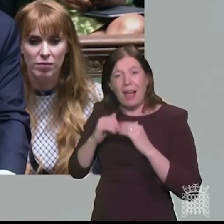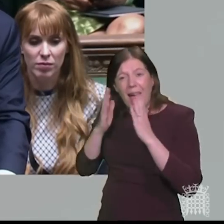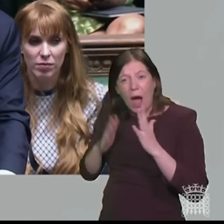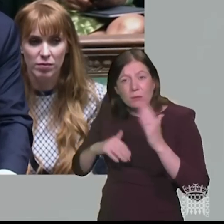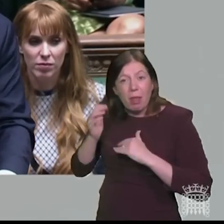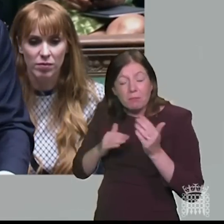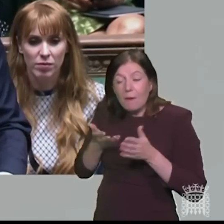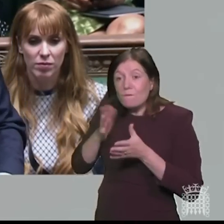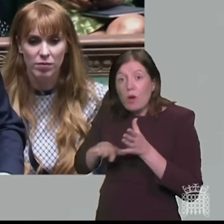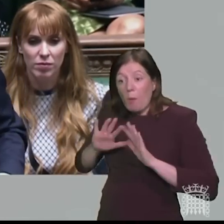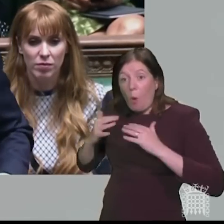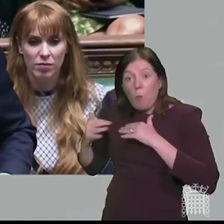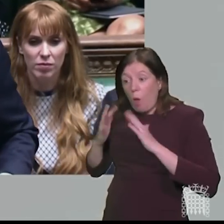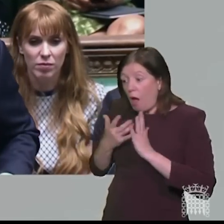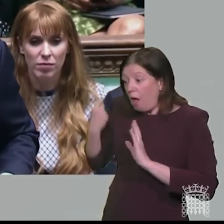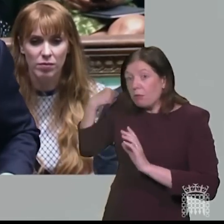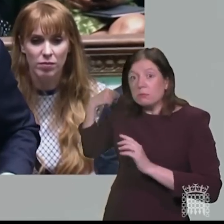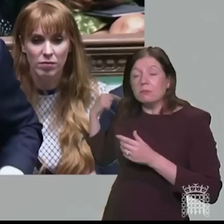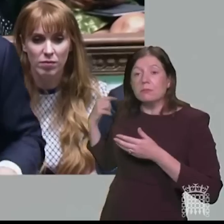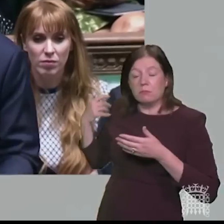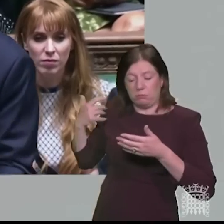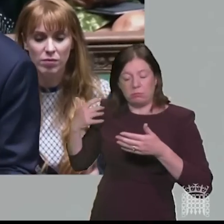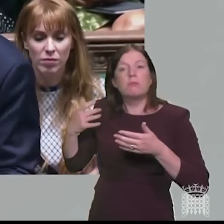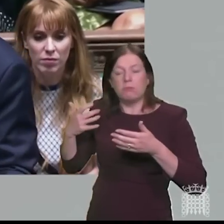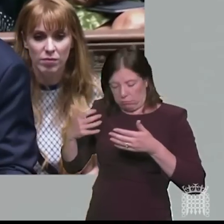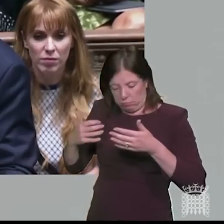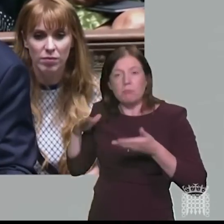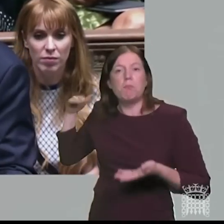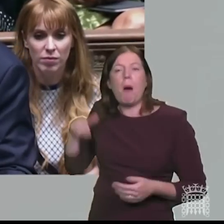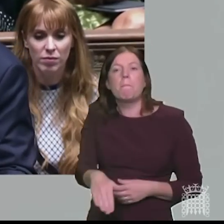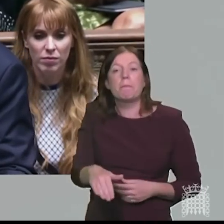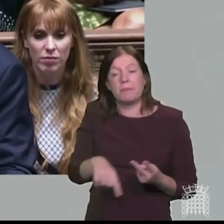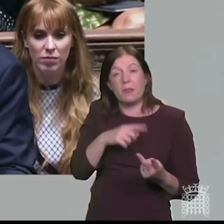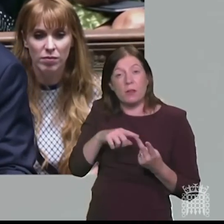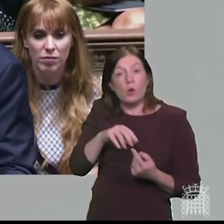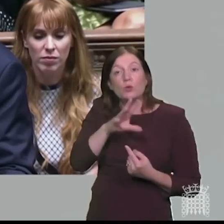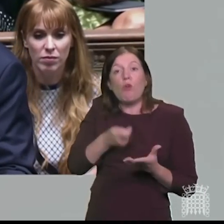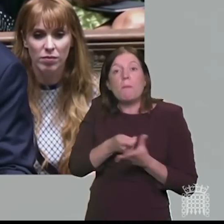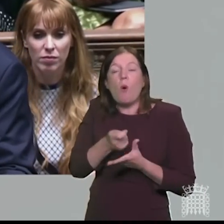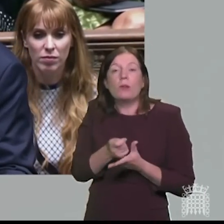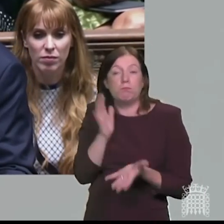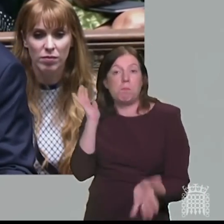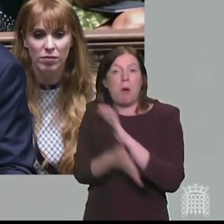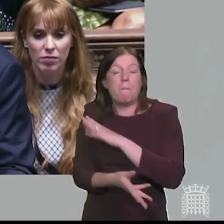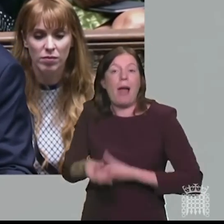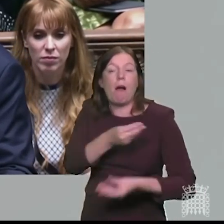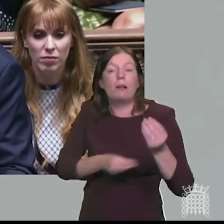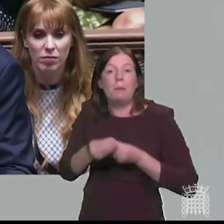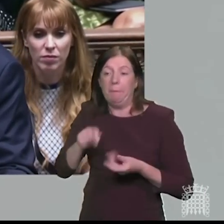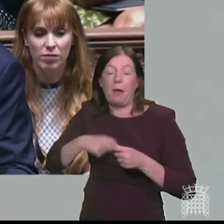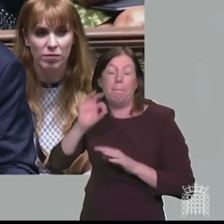since the war because he can't stand up to his own party. A Tory mortgage bombshell because they crashed the